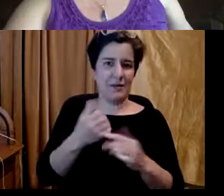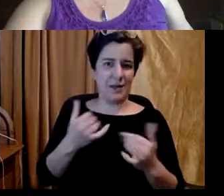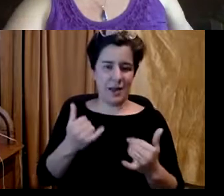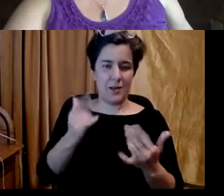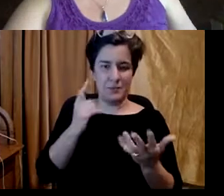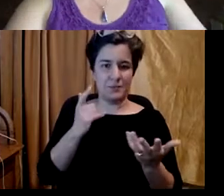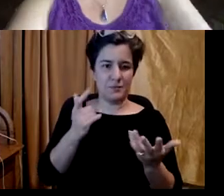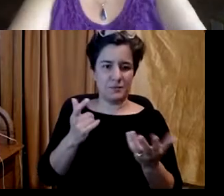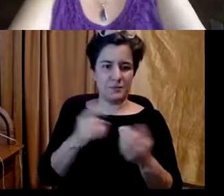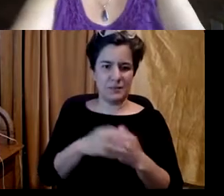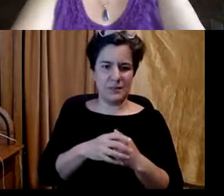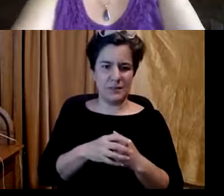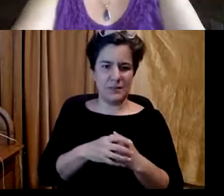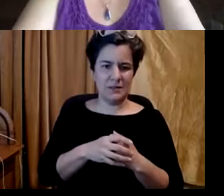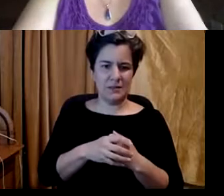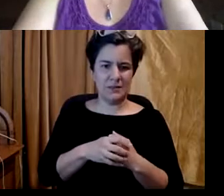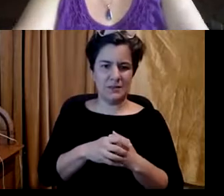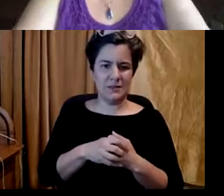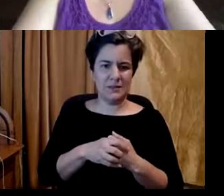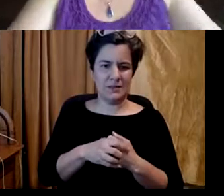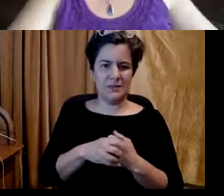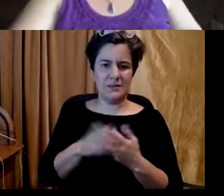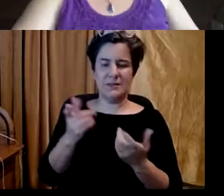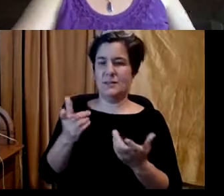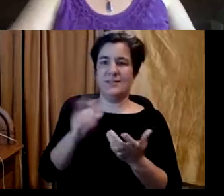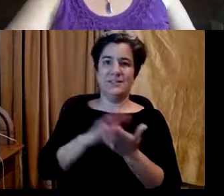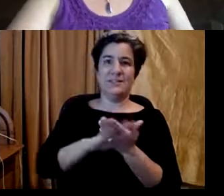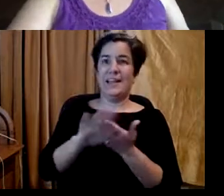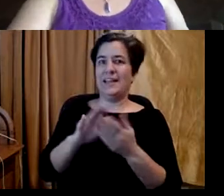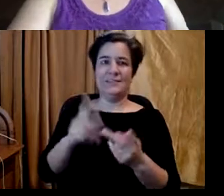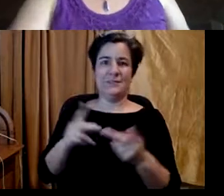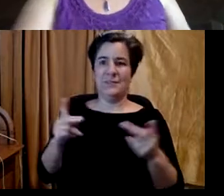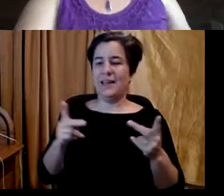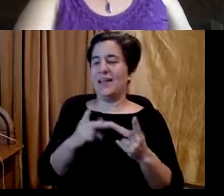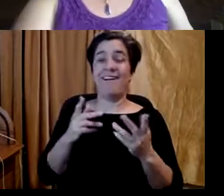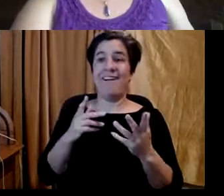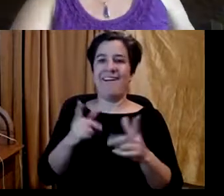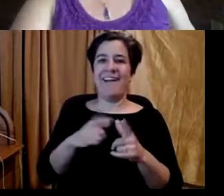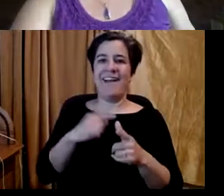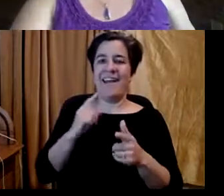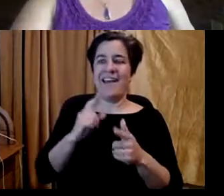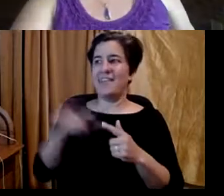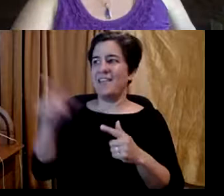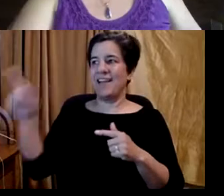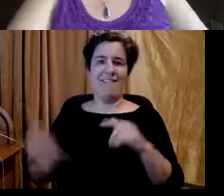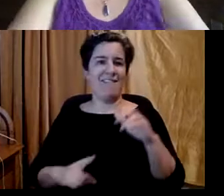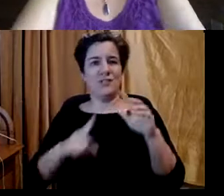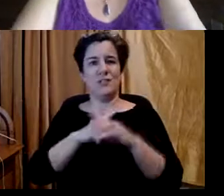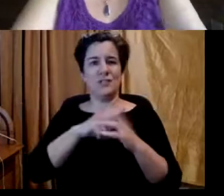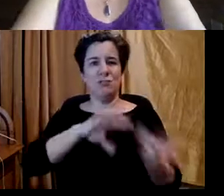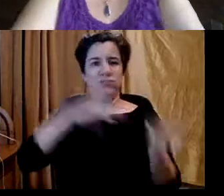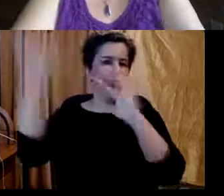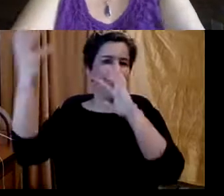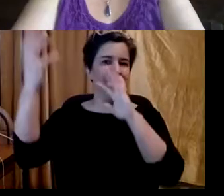you're like sailing in this really nice place, and then the Kraken comes and wrecks your boat, basically.